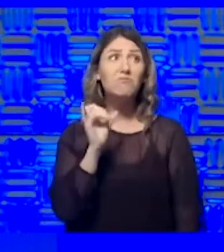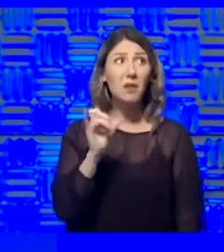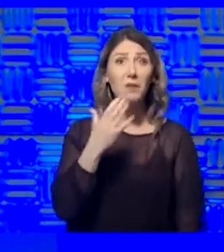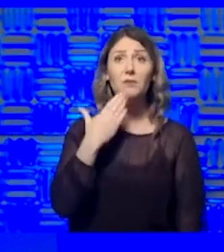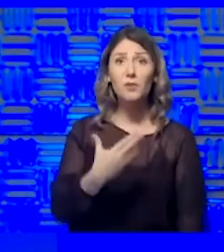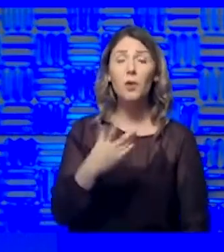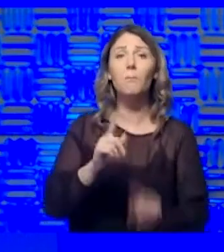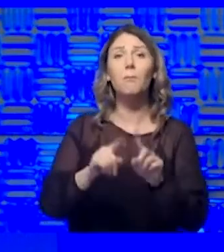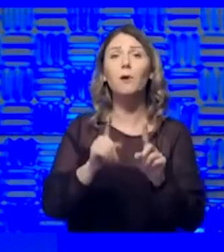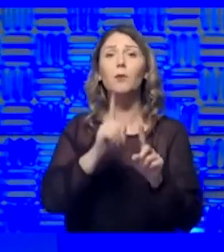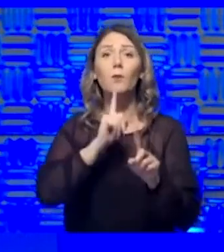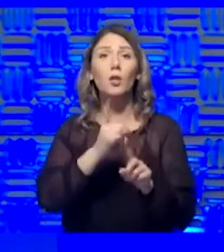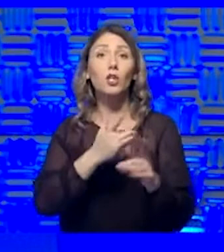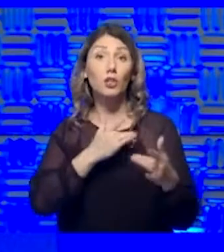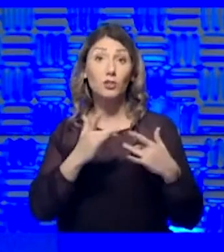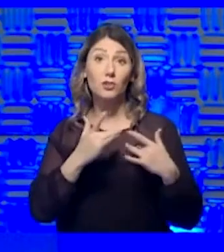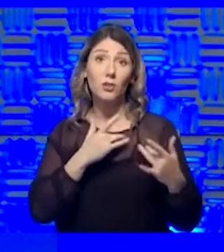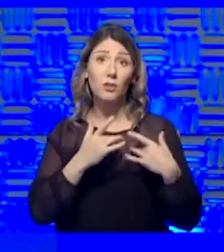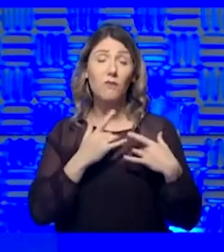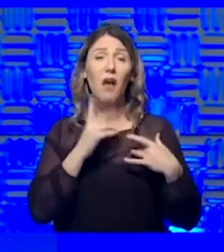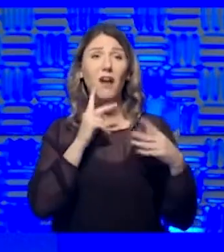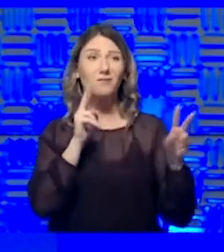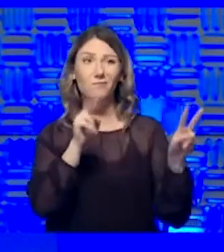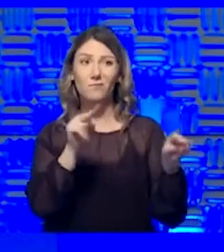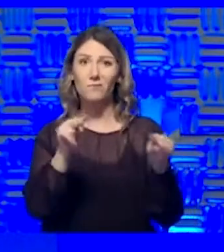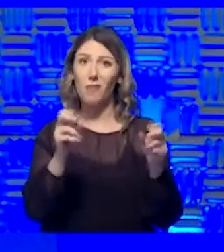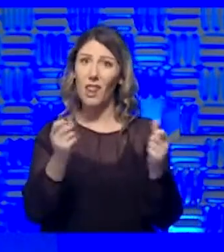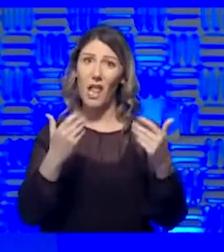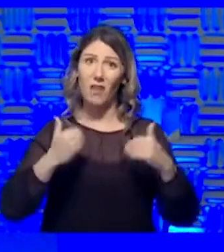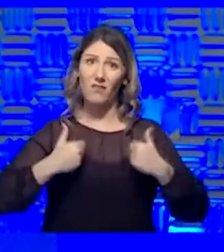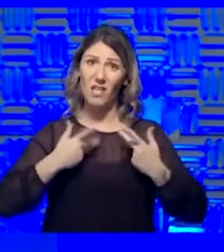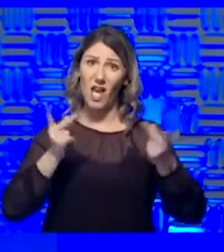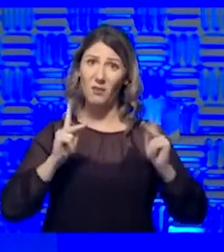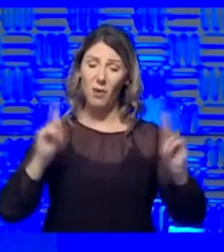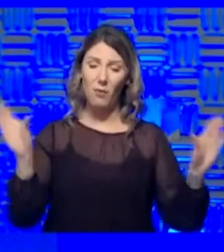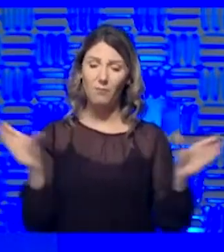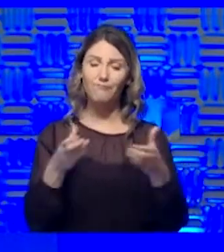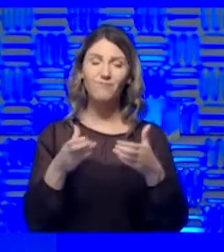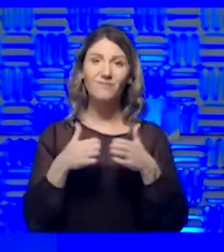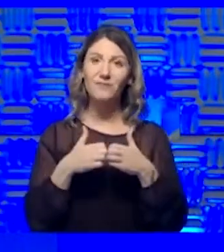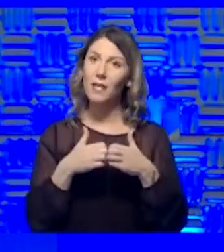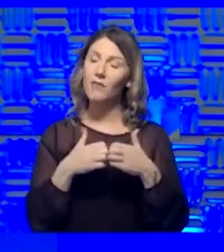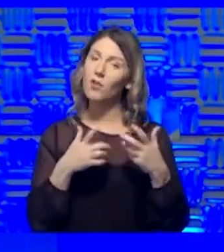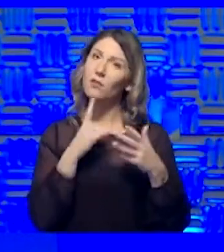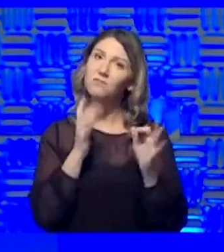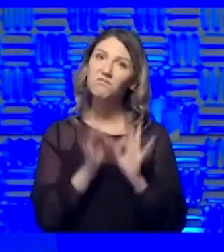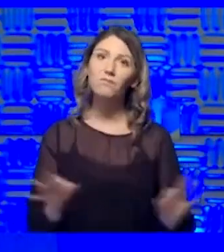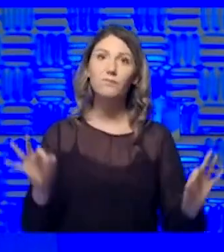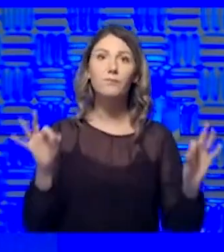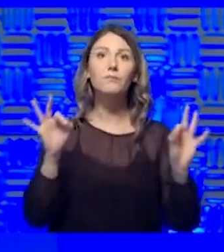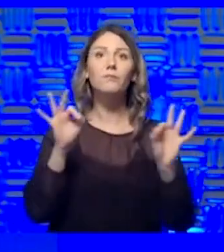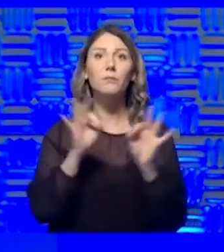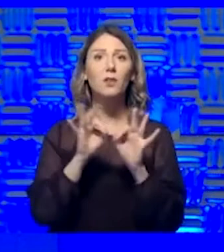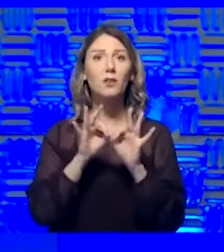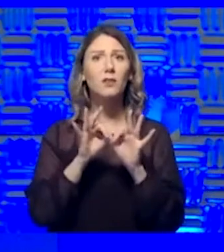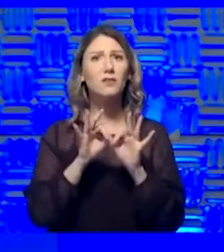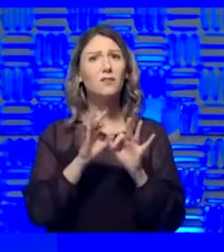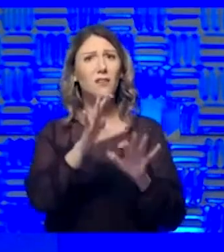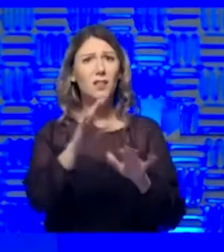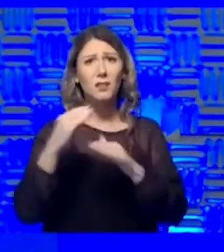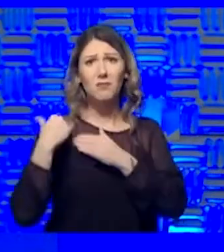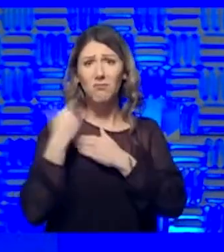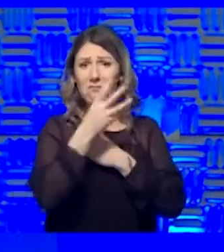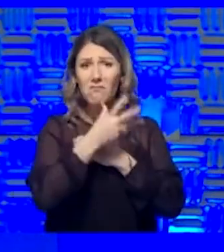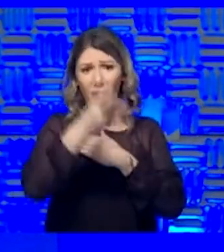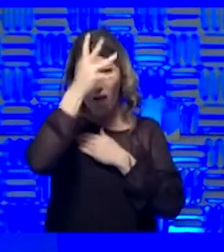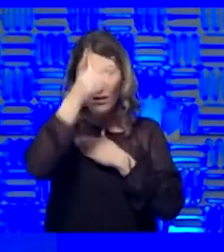is that I did see a lot of young people congregating together. So I think it's imperative on the parents or the guardians to